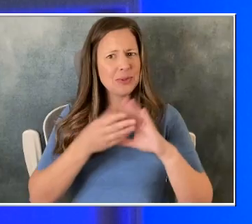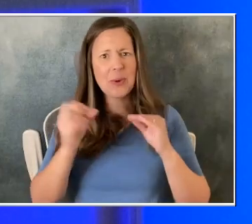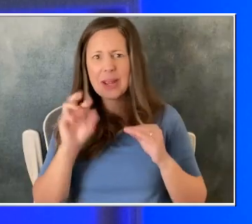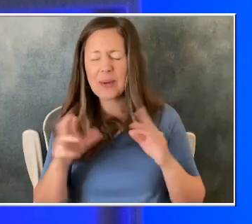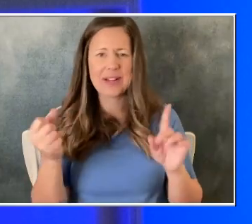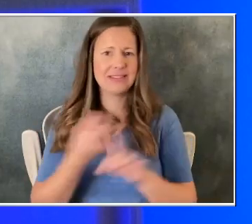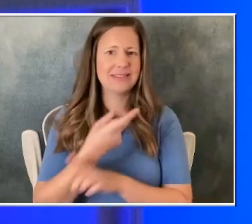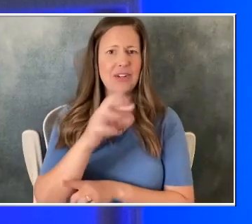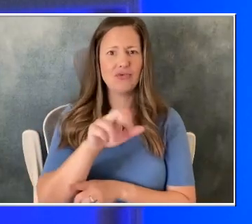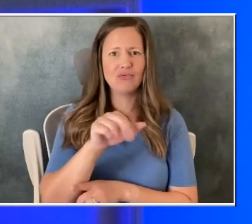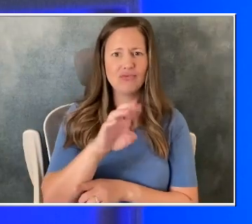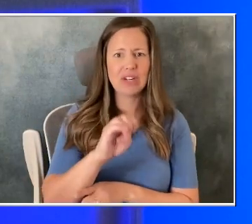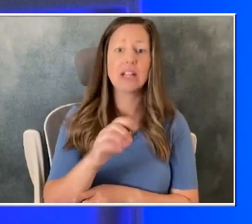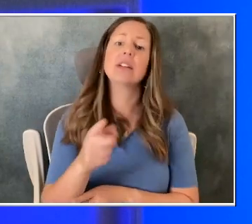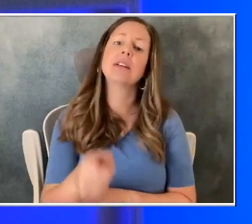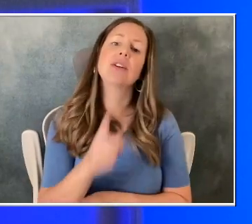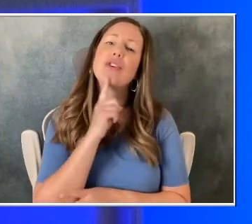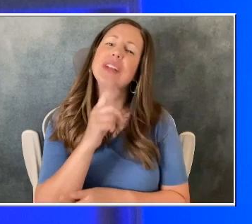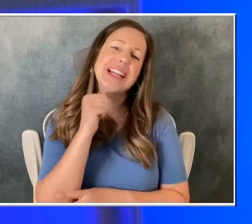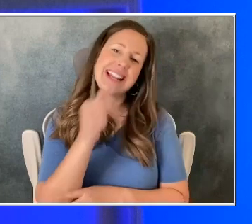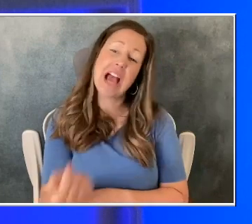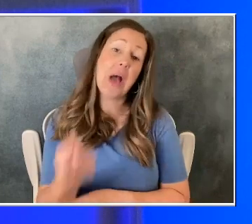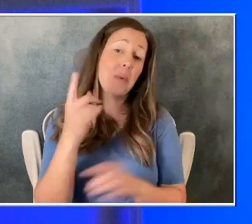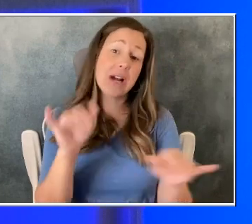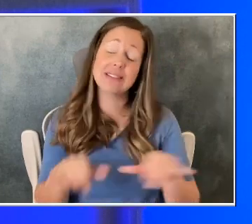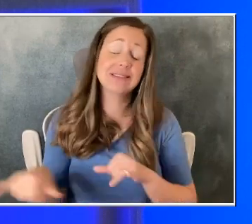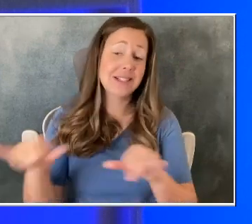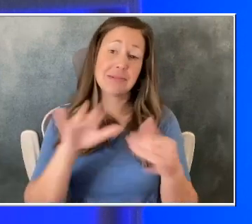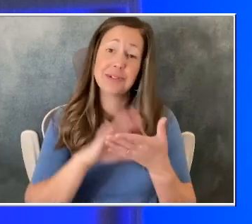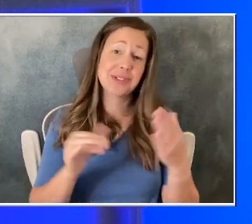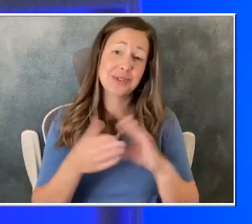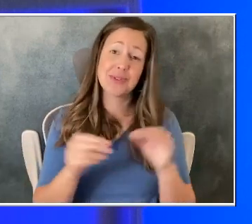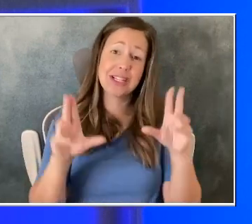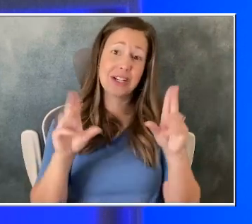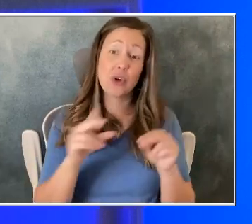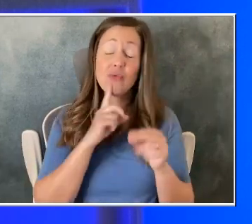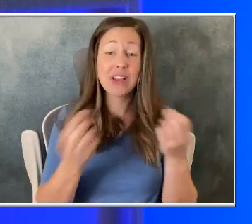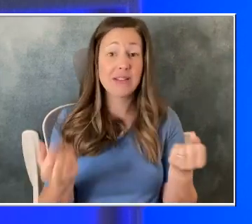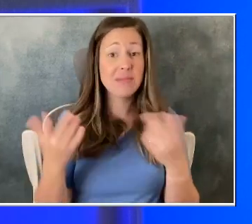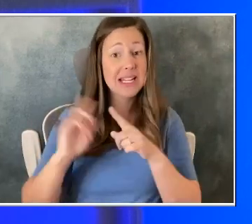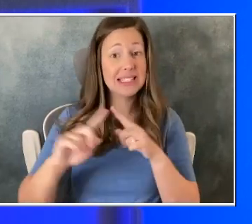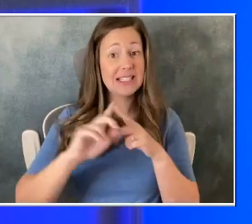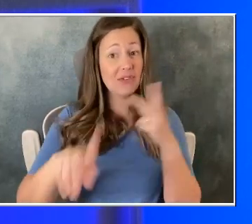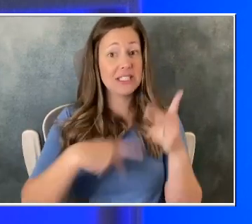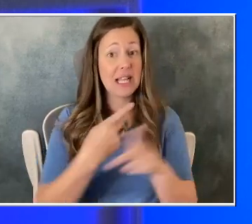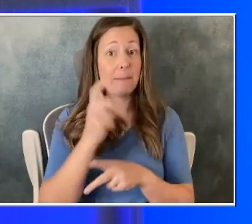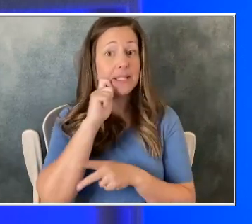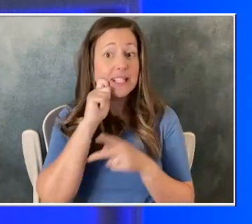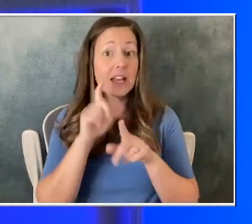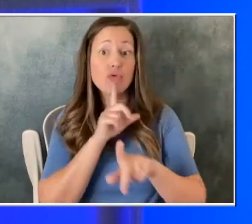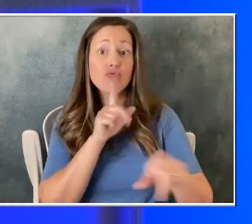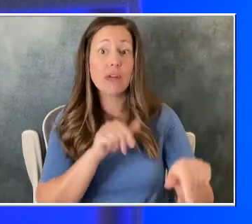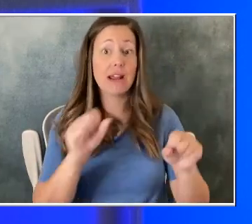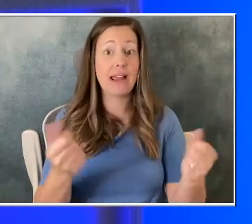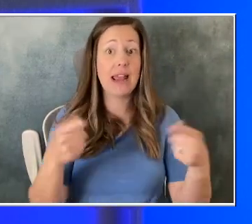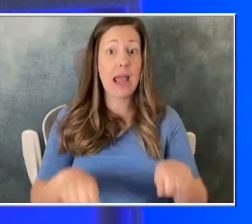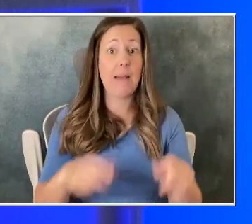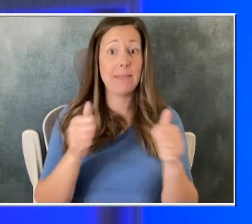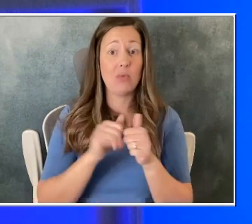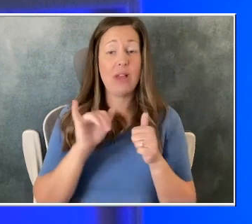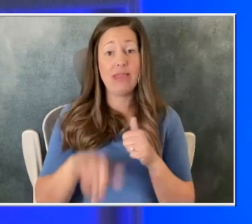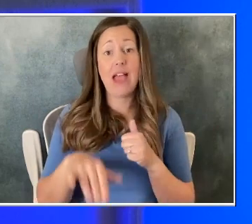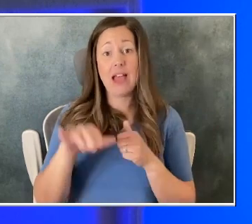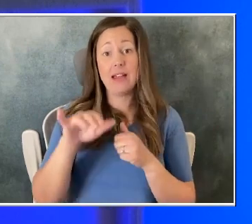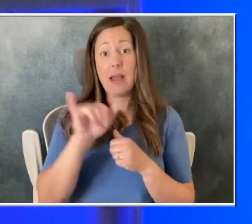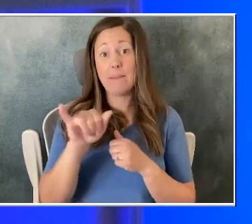not one typical story, just because there's so many types of skin reactions that can occur with immunotherapy, and we try to tailor